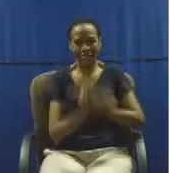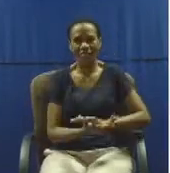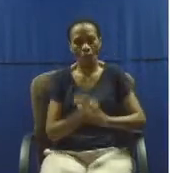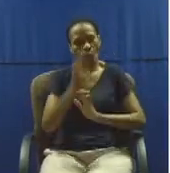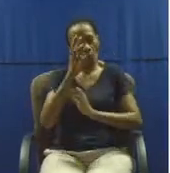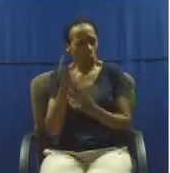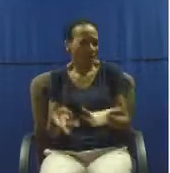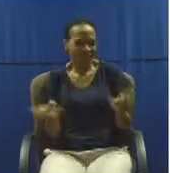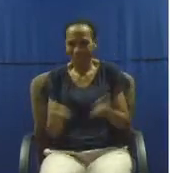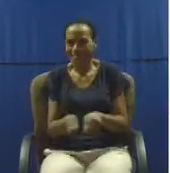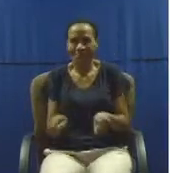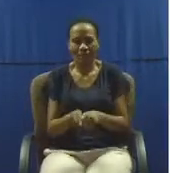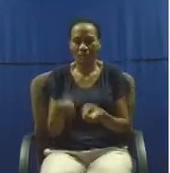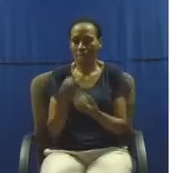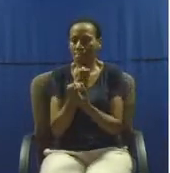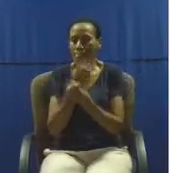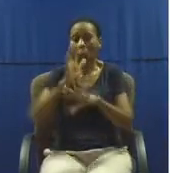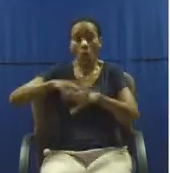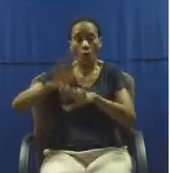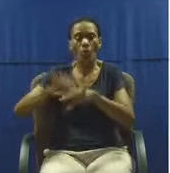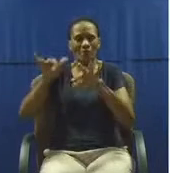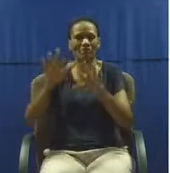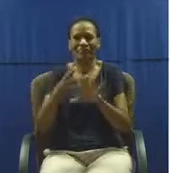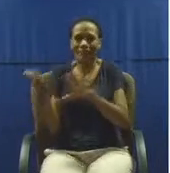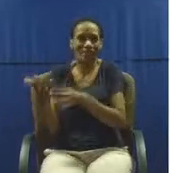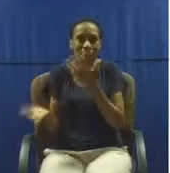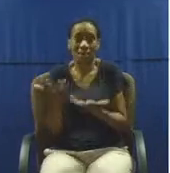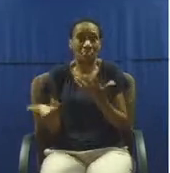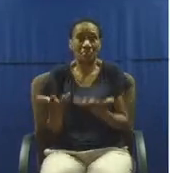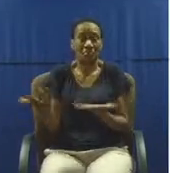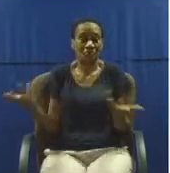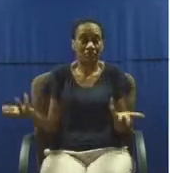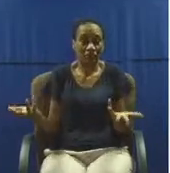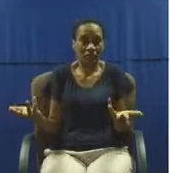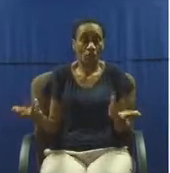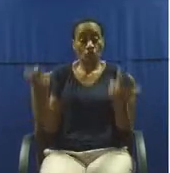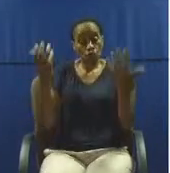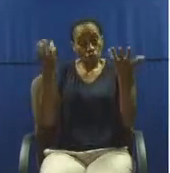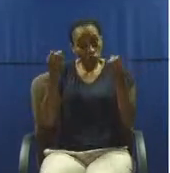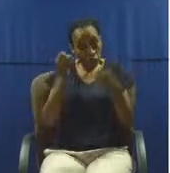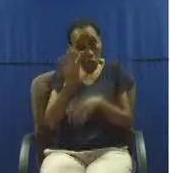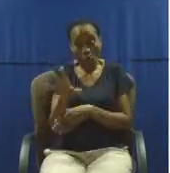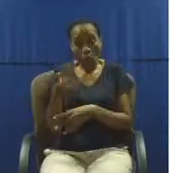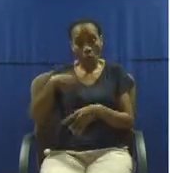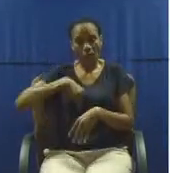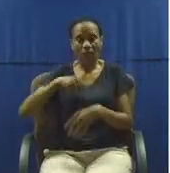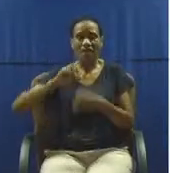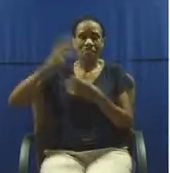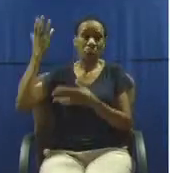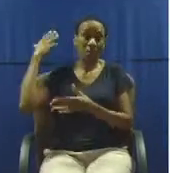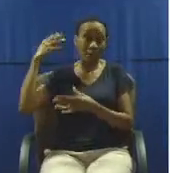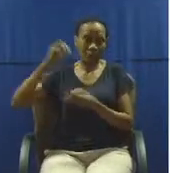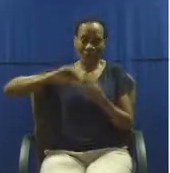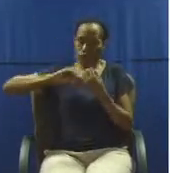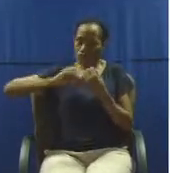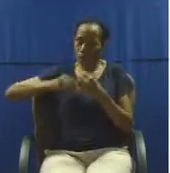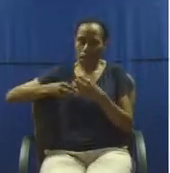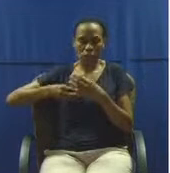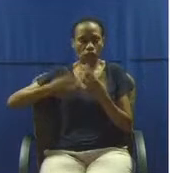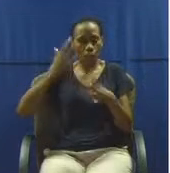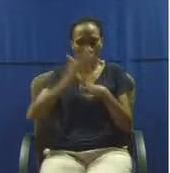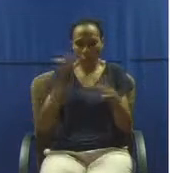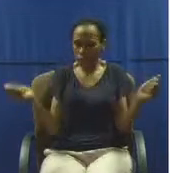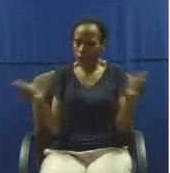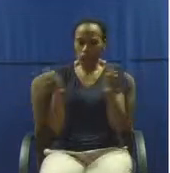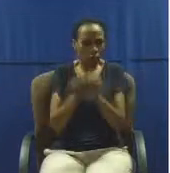more lives would have been lost. As a result of our collective actions to overcome the